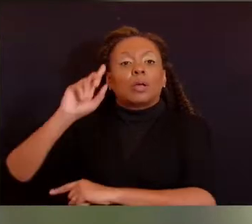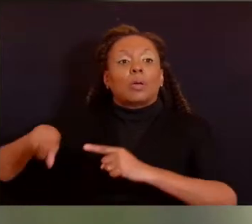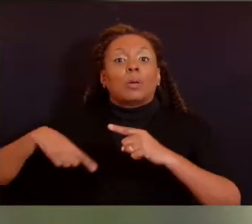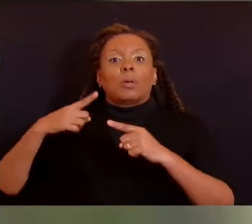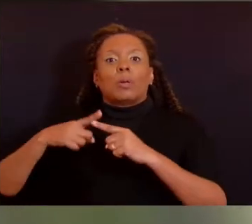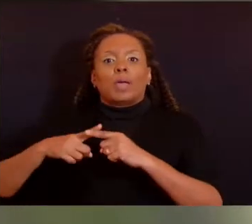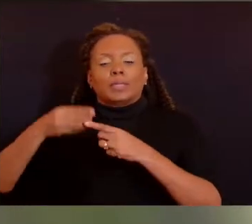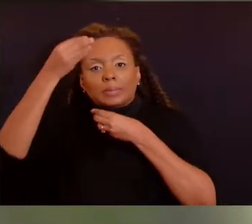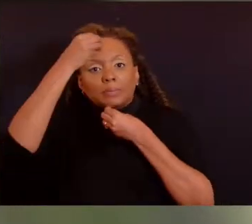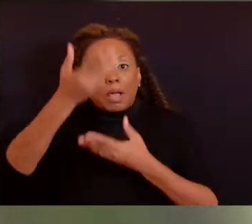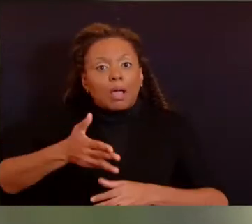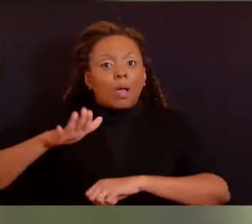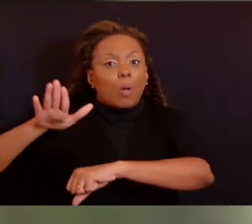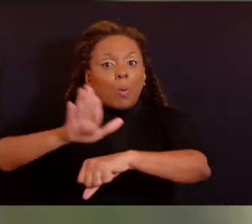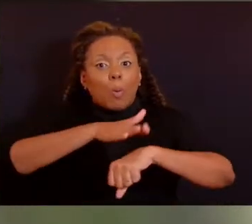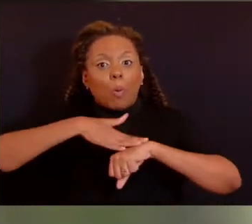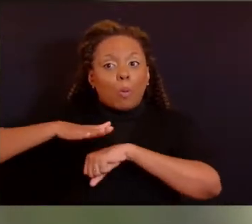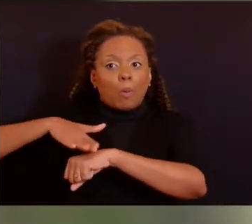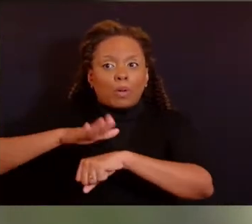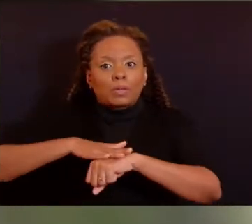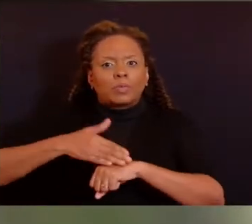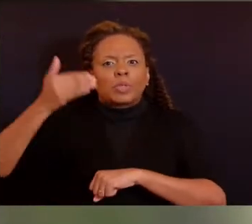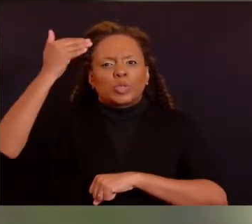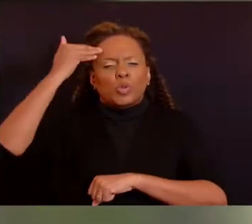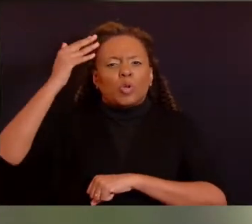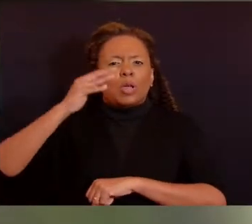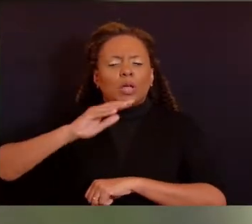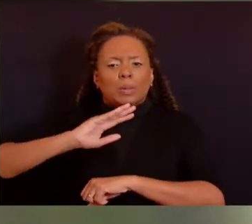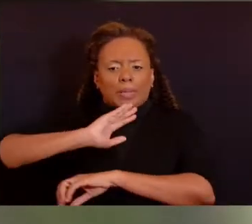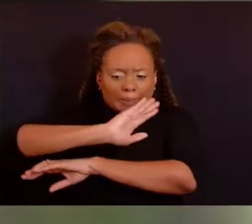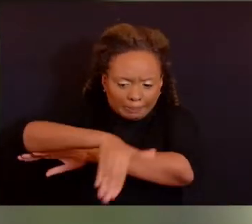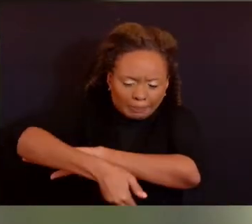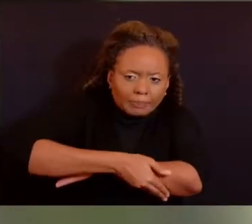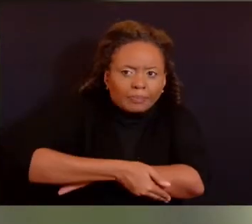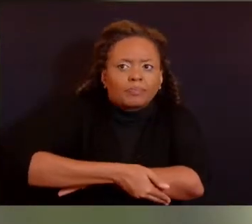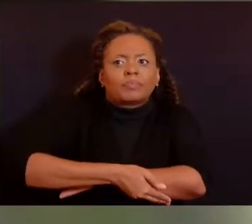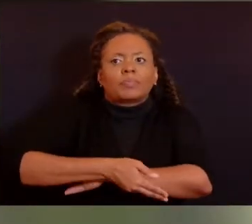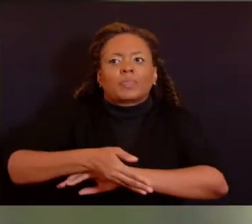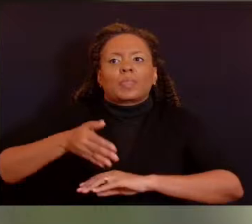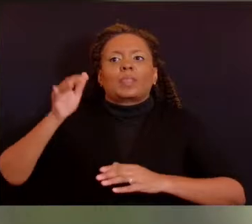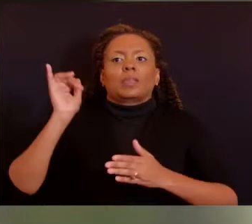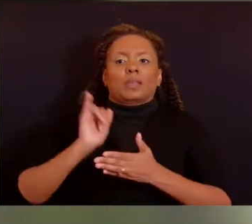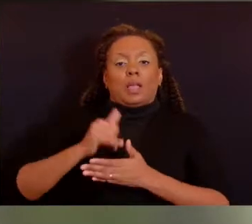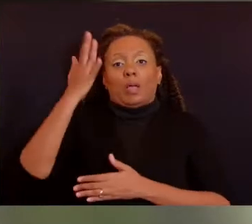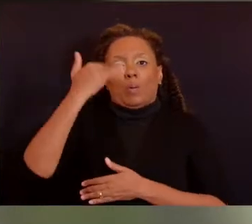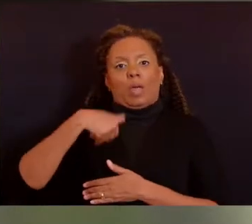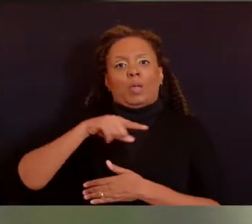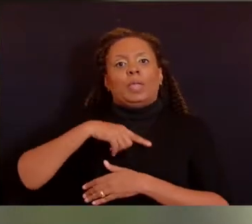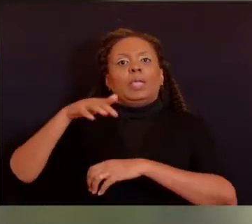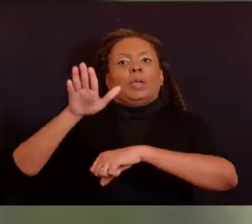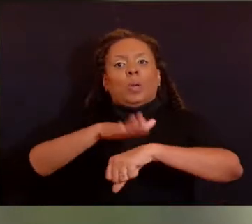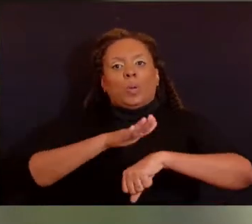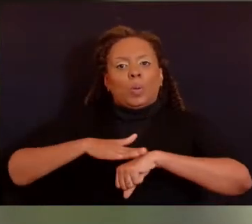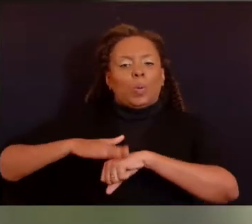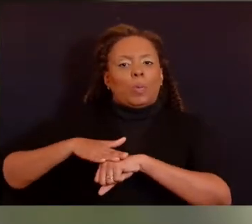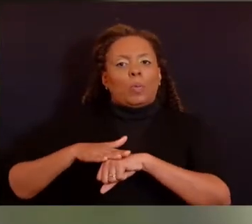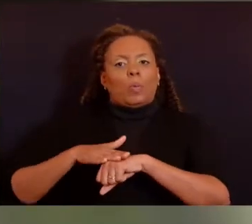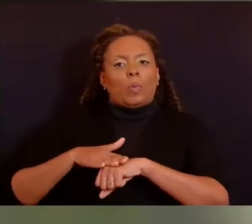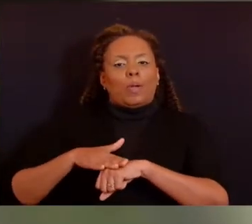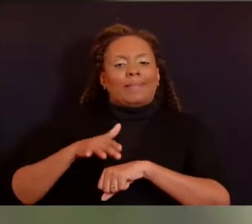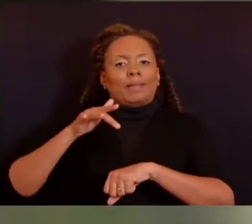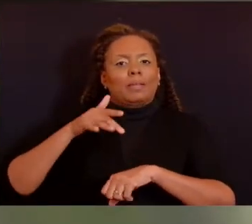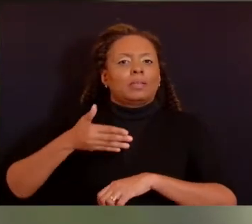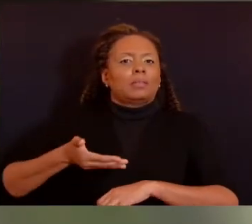a warning, knowing the fact that it will be in the middle of the night. Hence, that's why we actually issued the Be Aware notification earlier on.